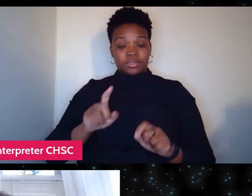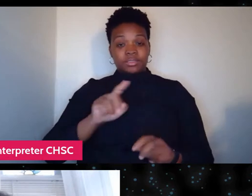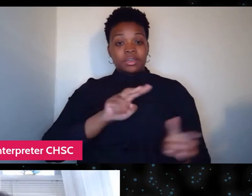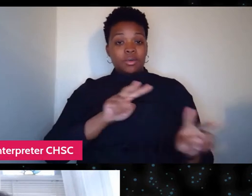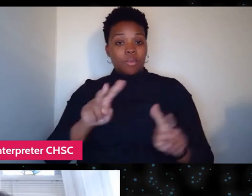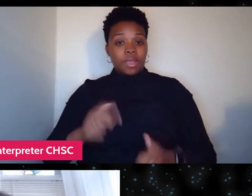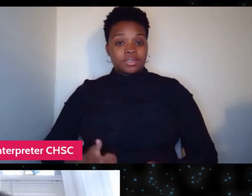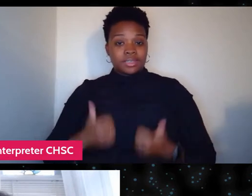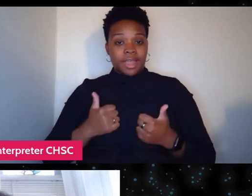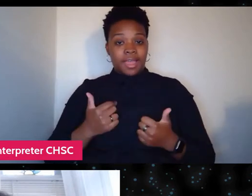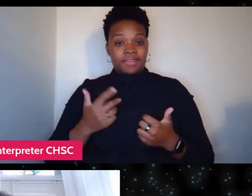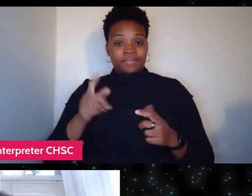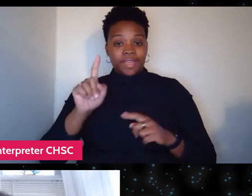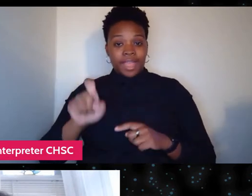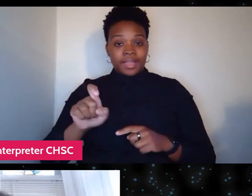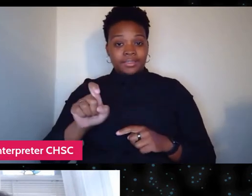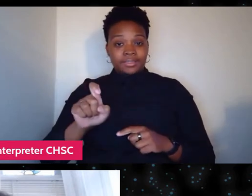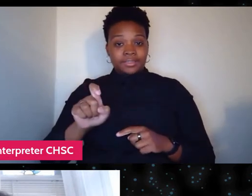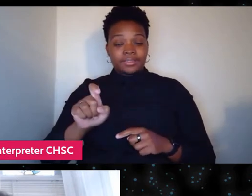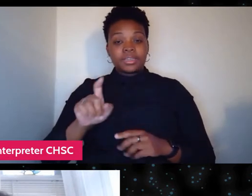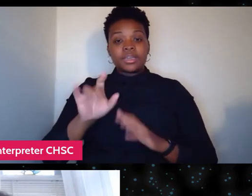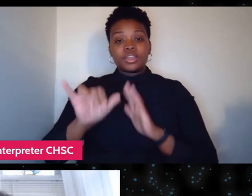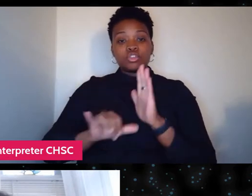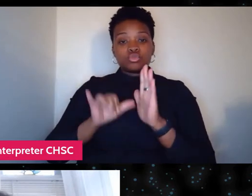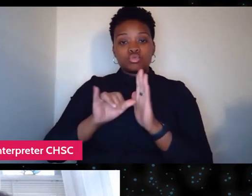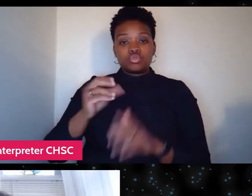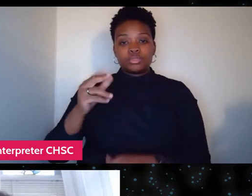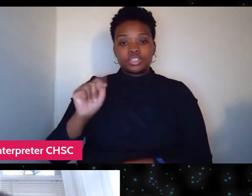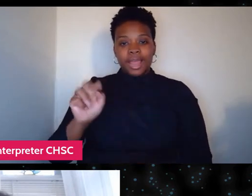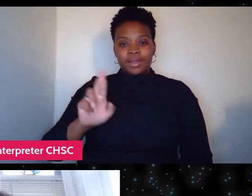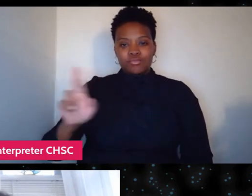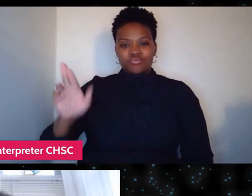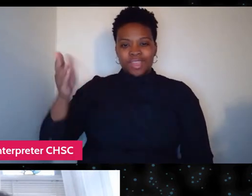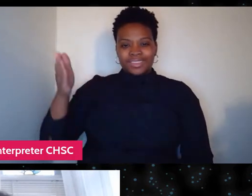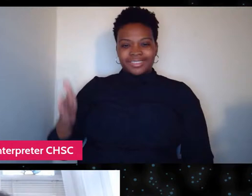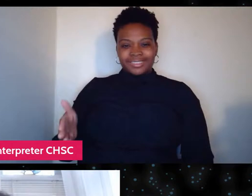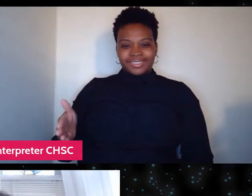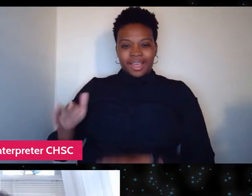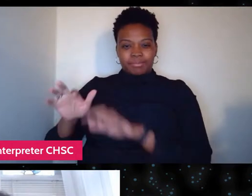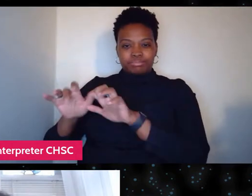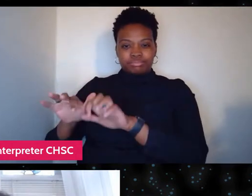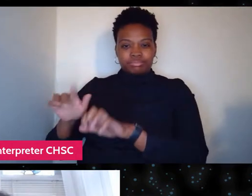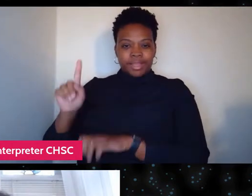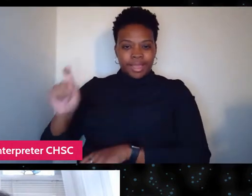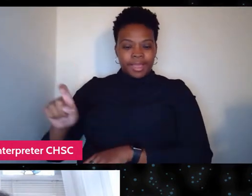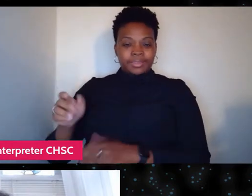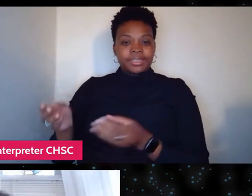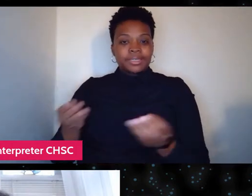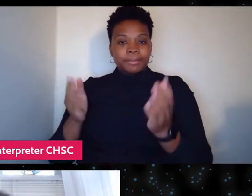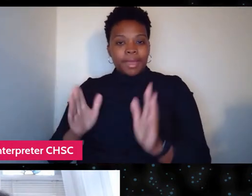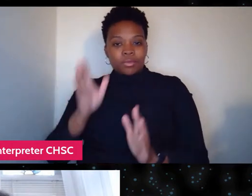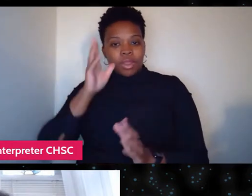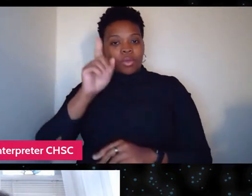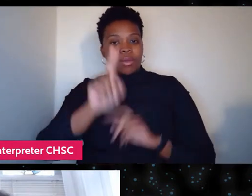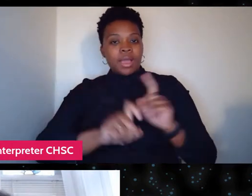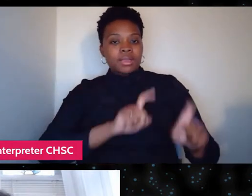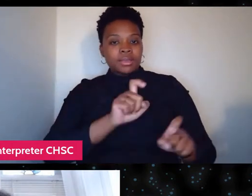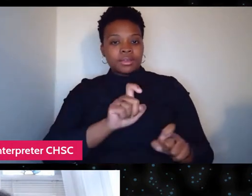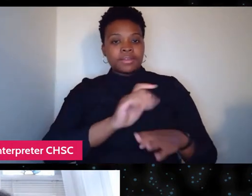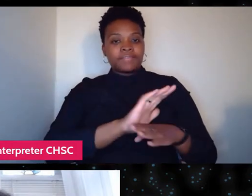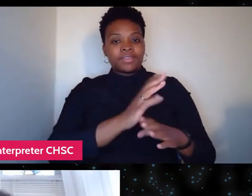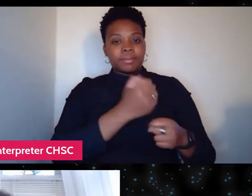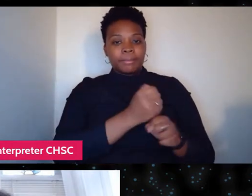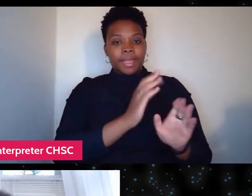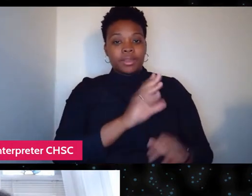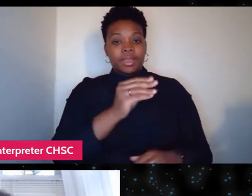ask a question, just use the YouTube chat feature over on the right-hand side, and our moderators will ask selected questions to the filmmakers and guests. On tonight's